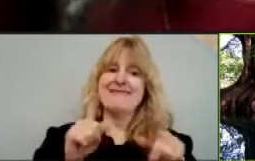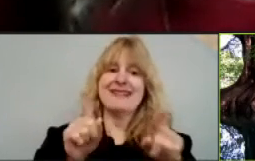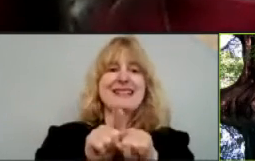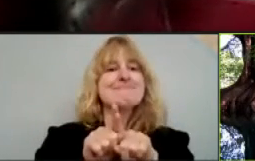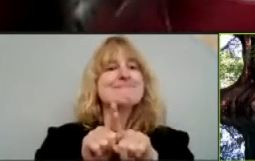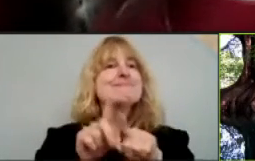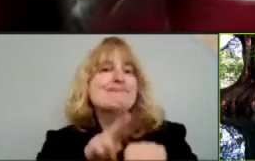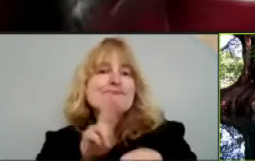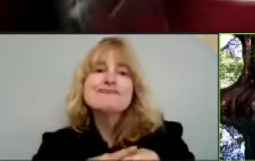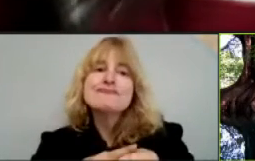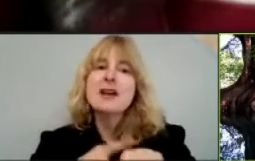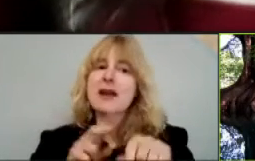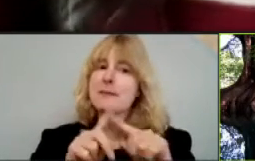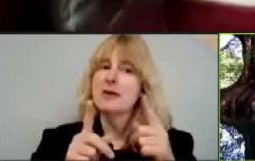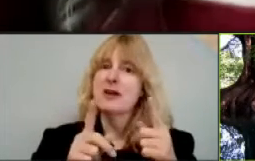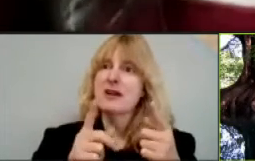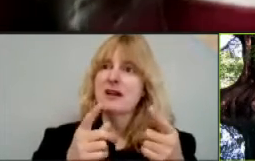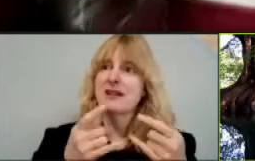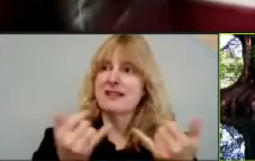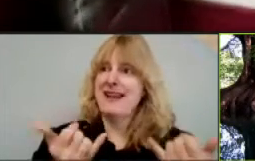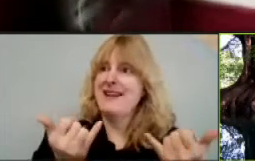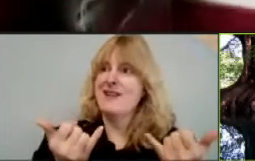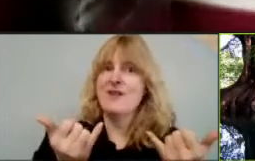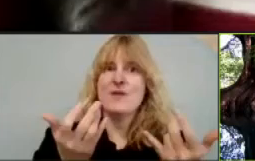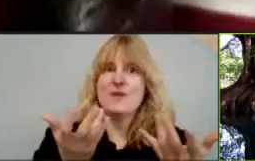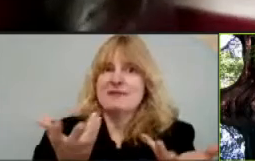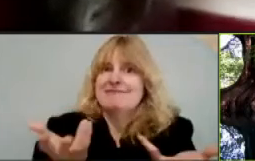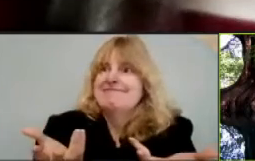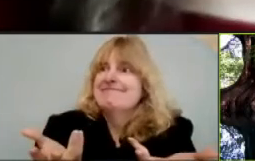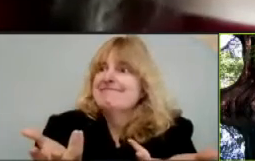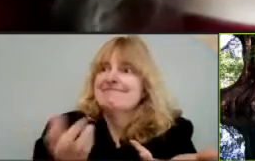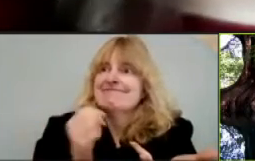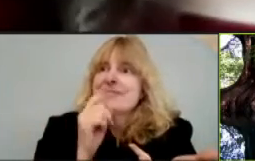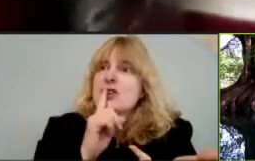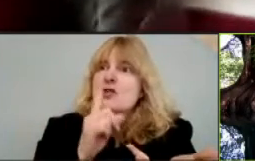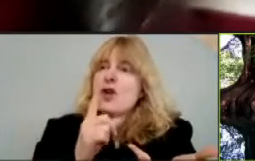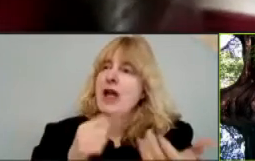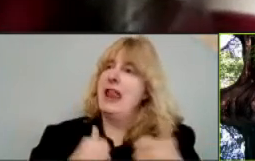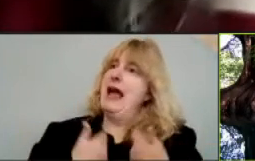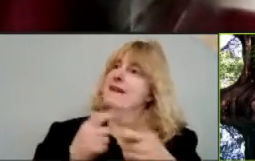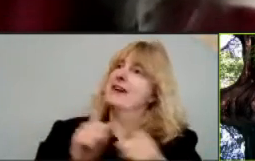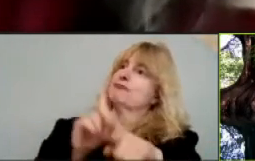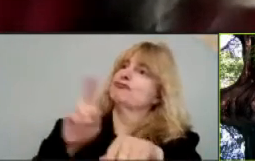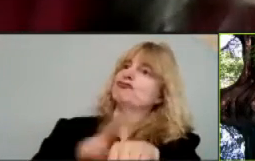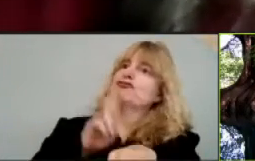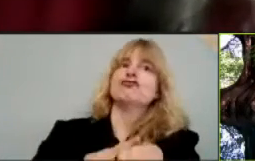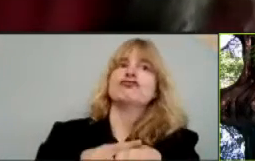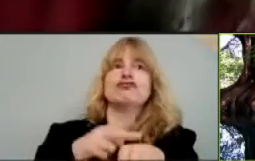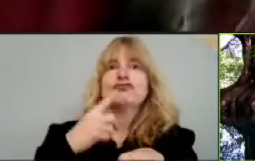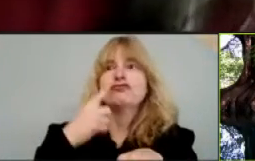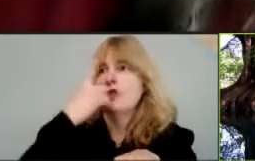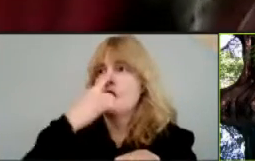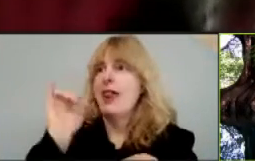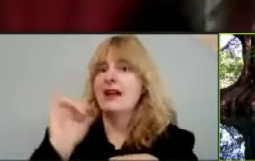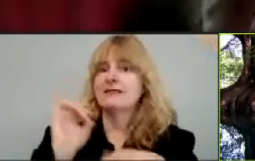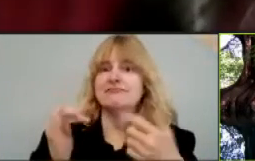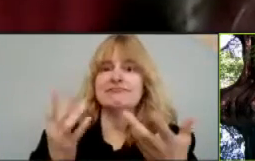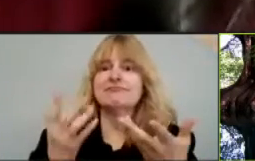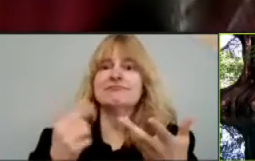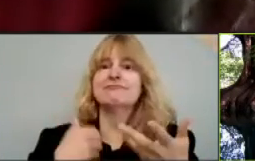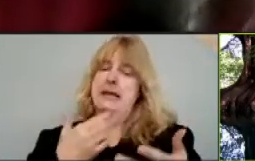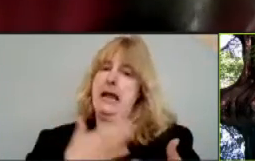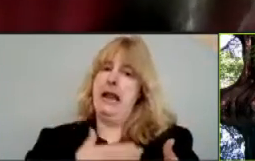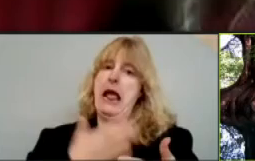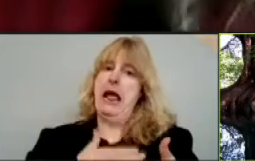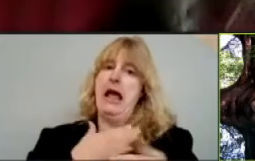I'm not even sure what that normal or life as usual will look like anymore. I'm glad to be on this webinar